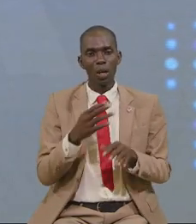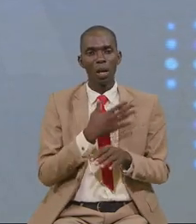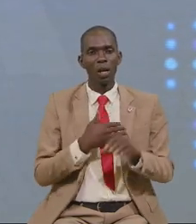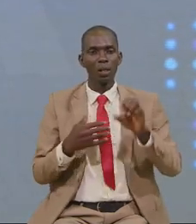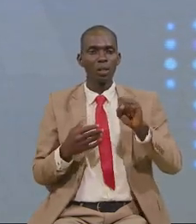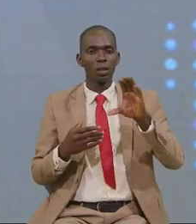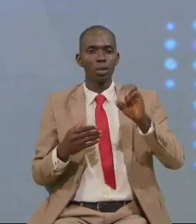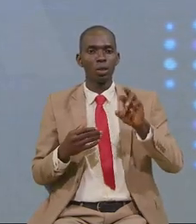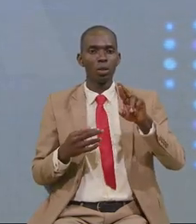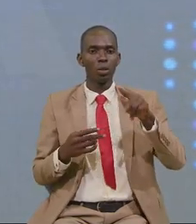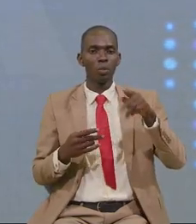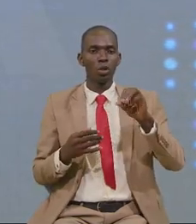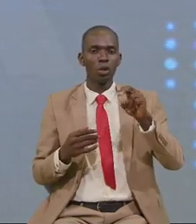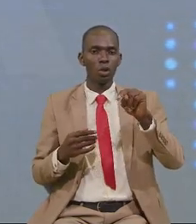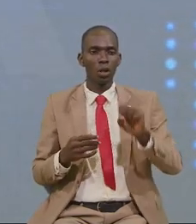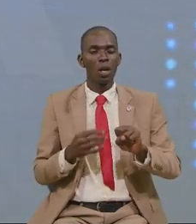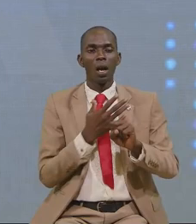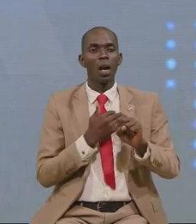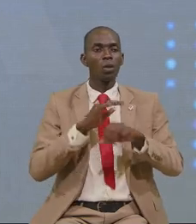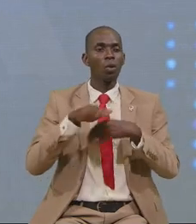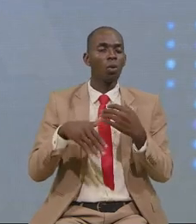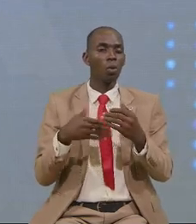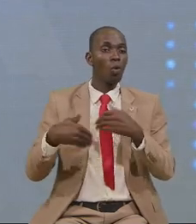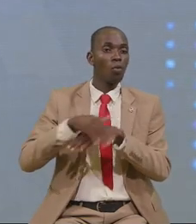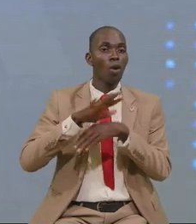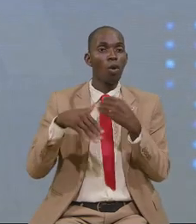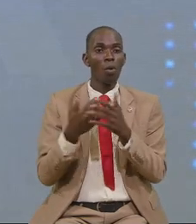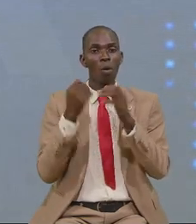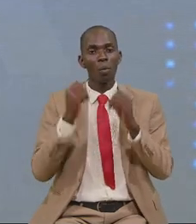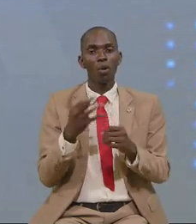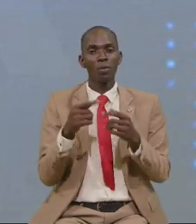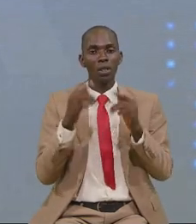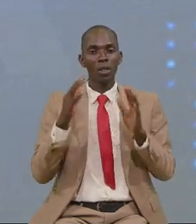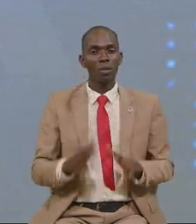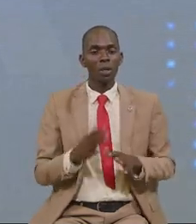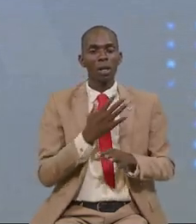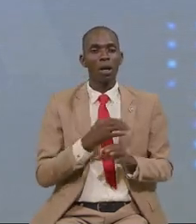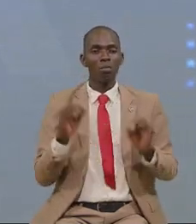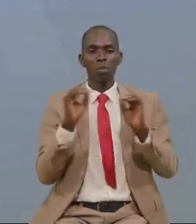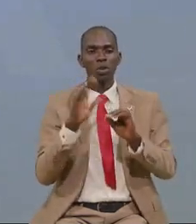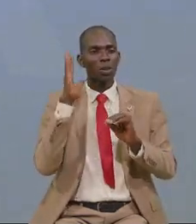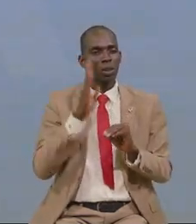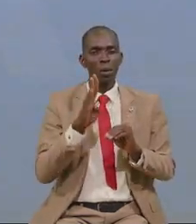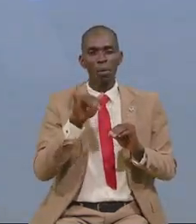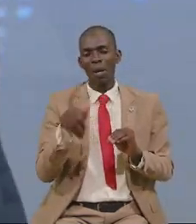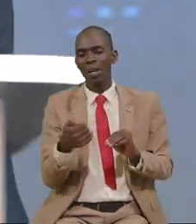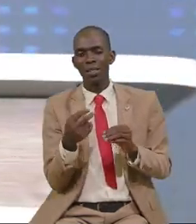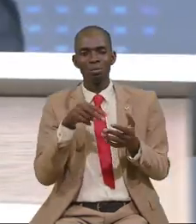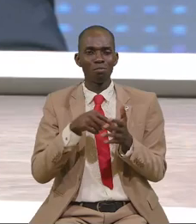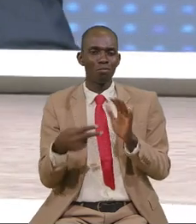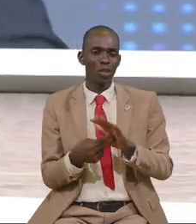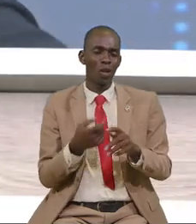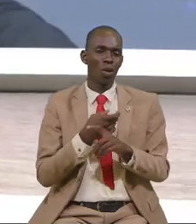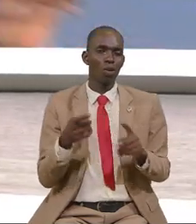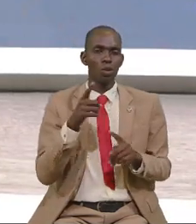the power of the enemy, and nothing shall by any means hurt you. You go, and then you come